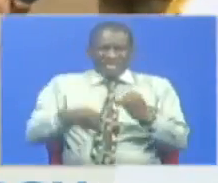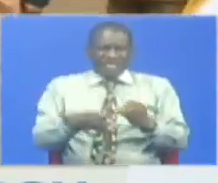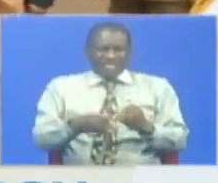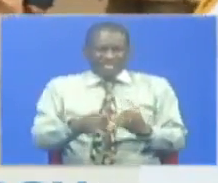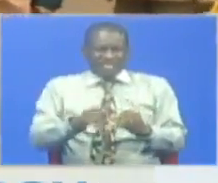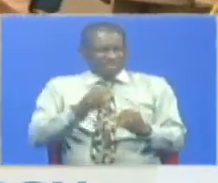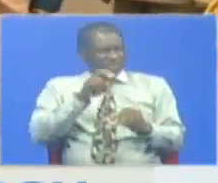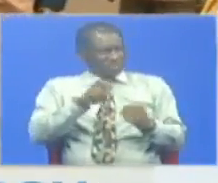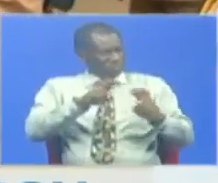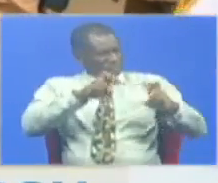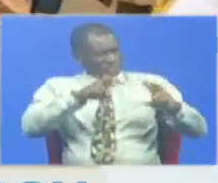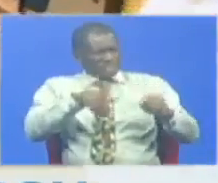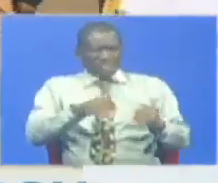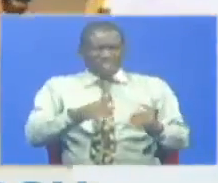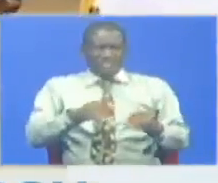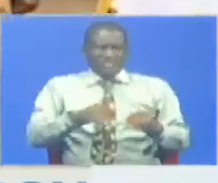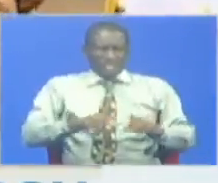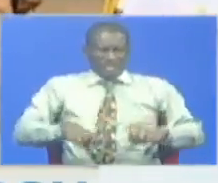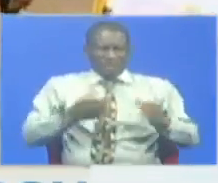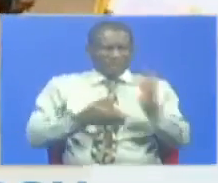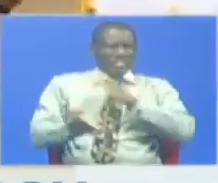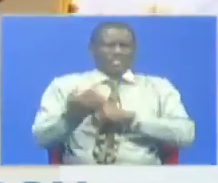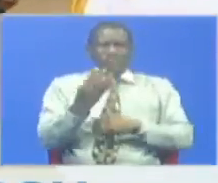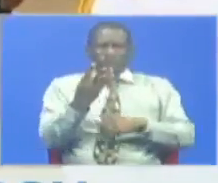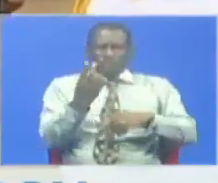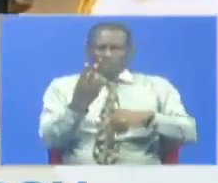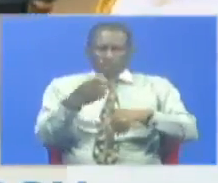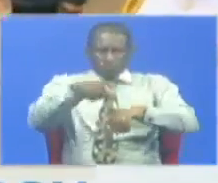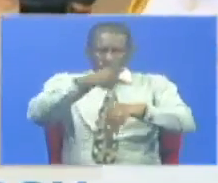at his life for the last 42 years.